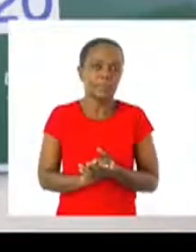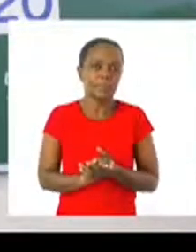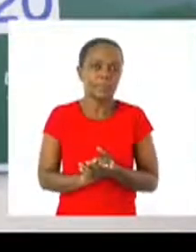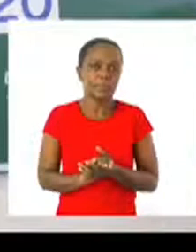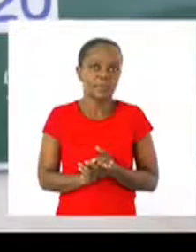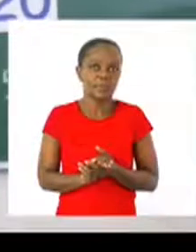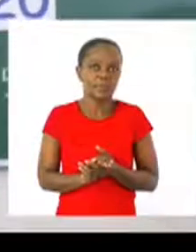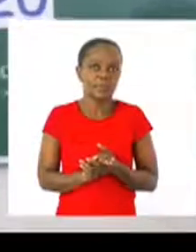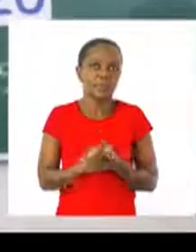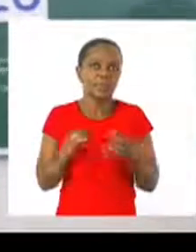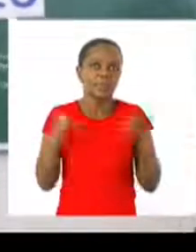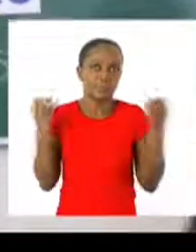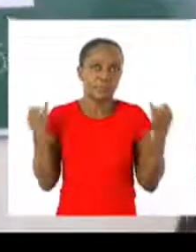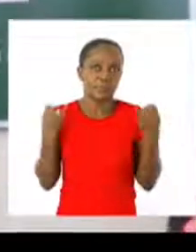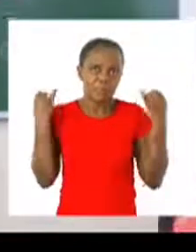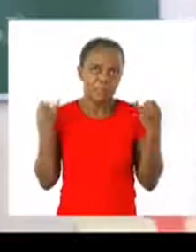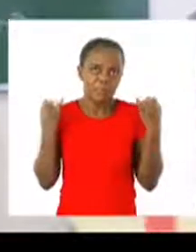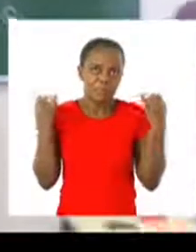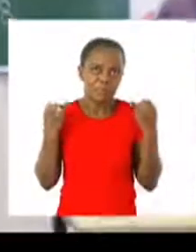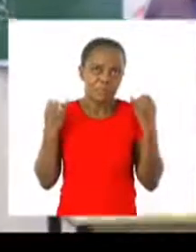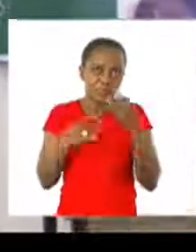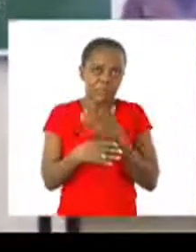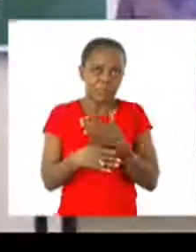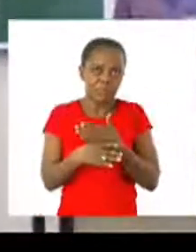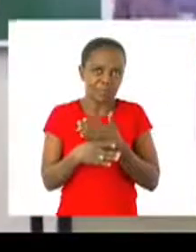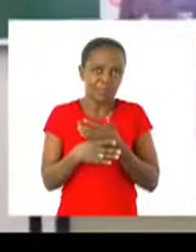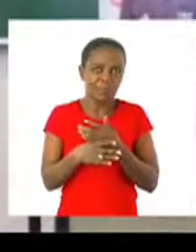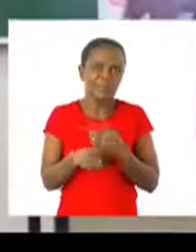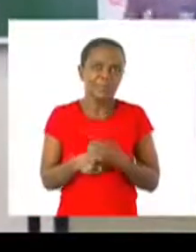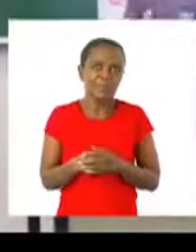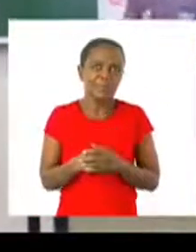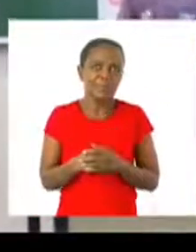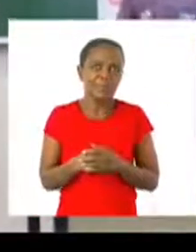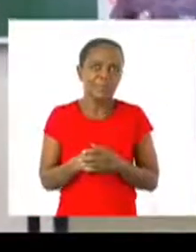Hope you enjoyed the lesson and quickly finish